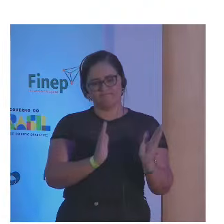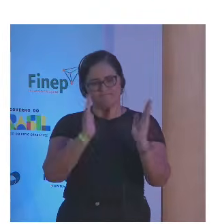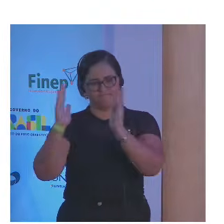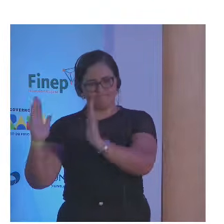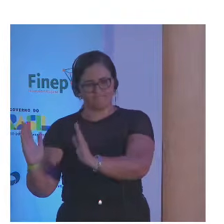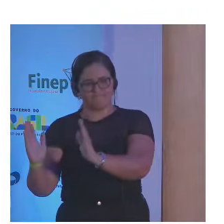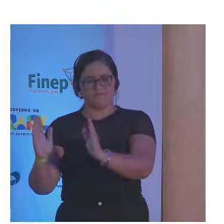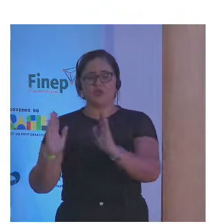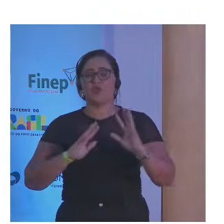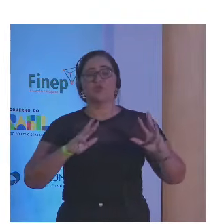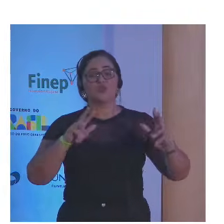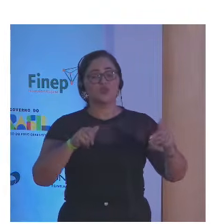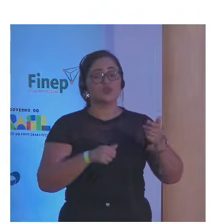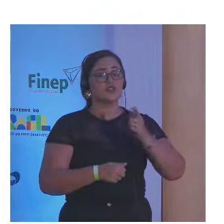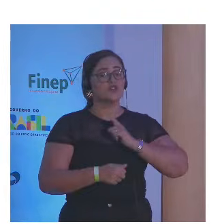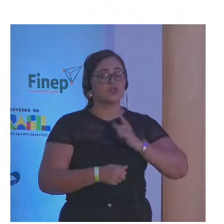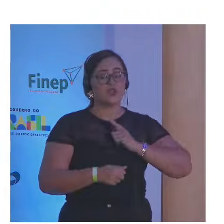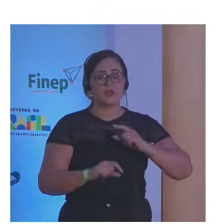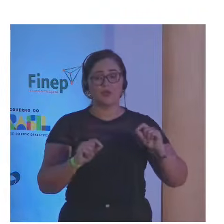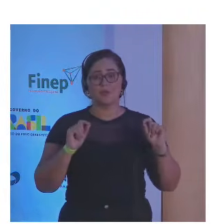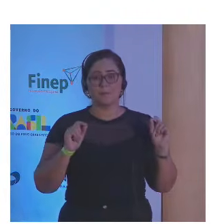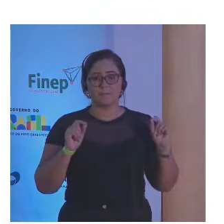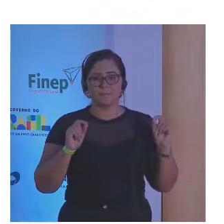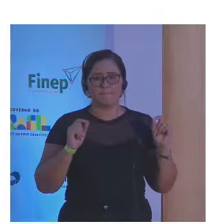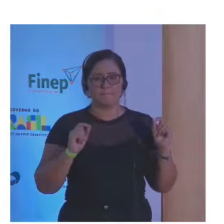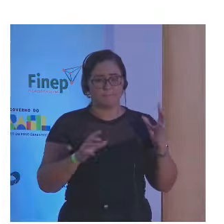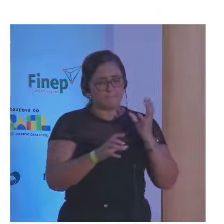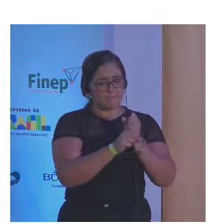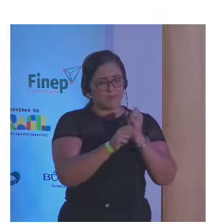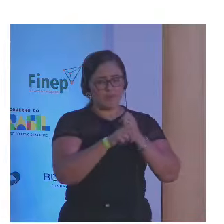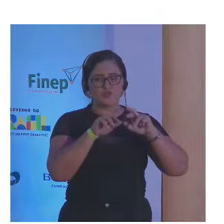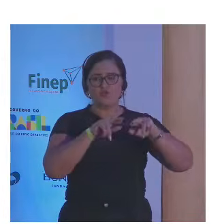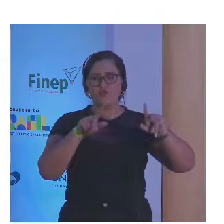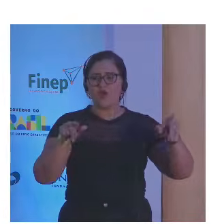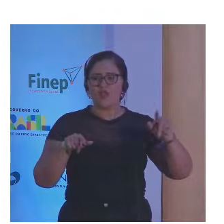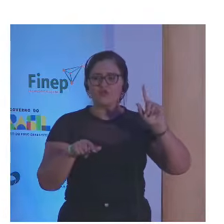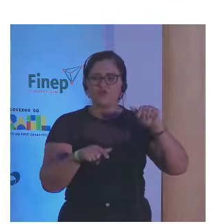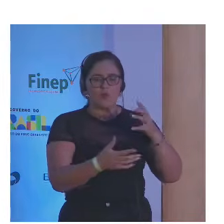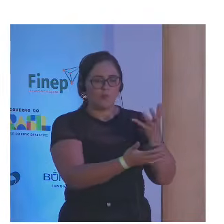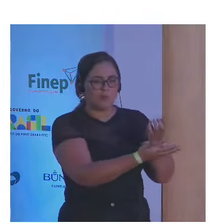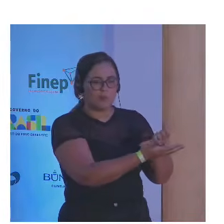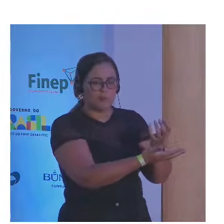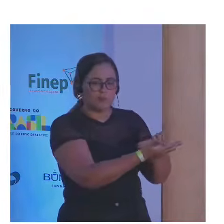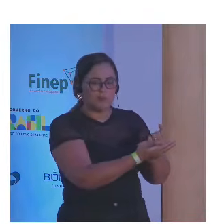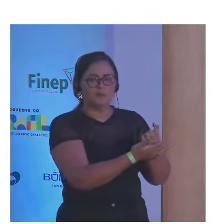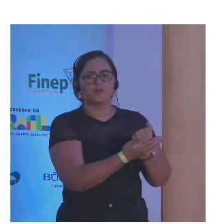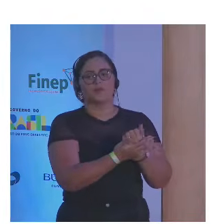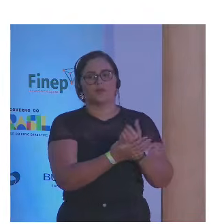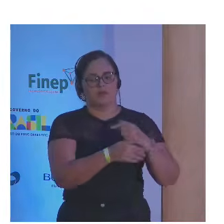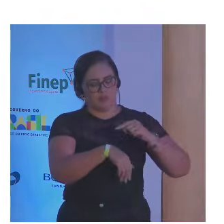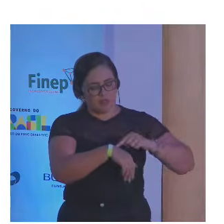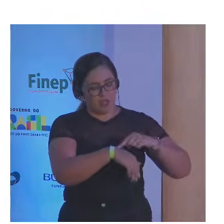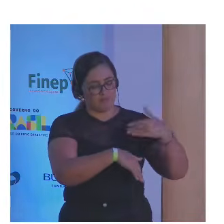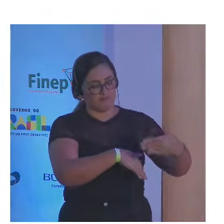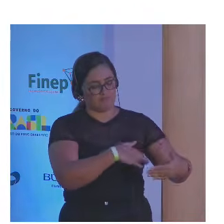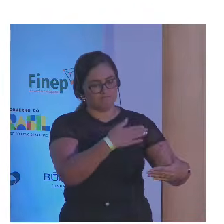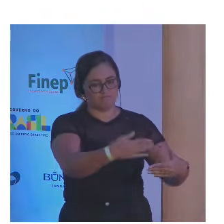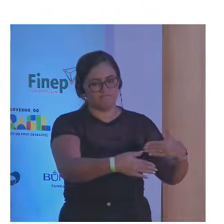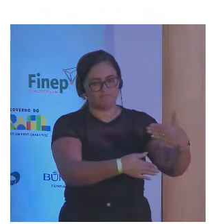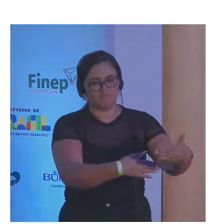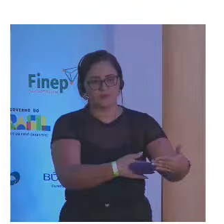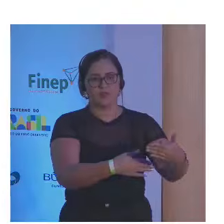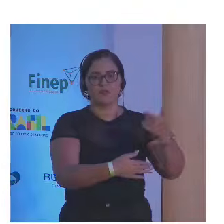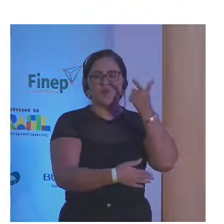have different specific measures that are recorded time after time after time to be able